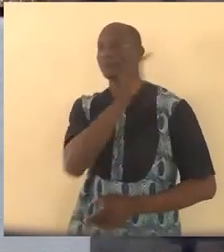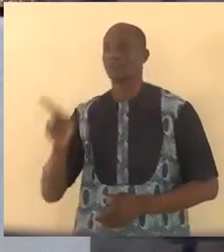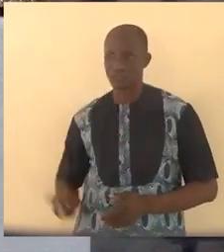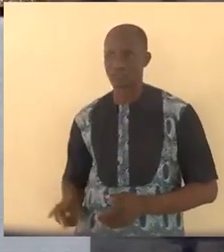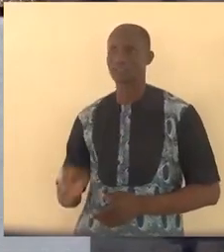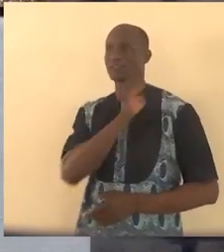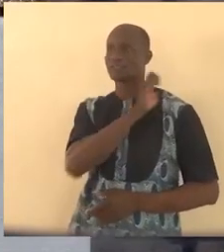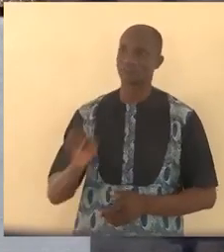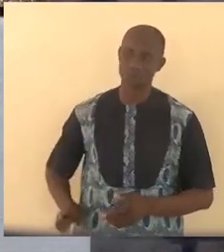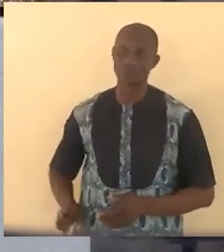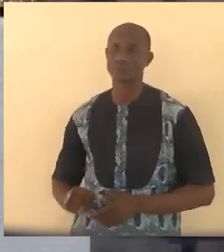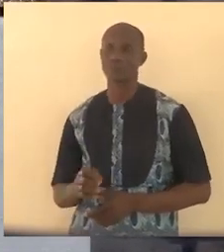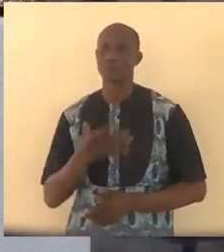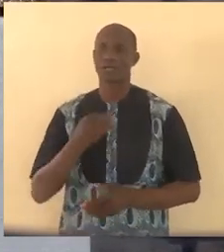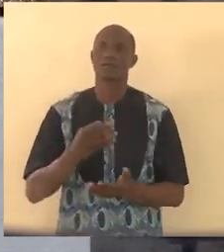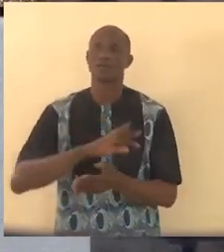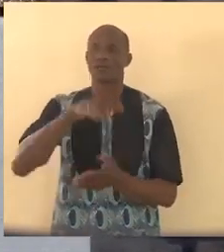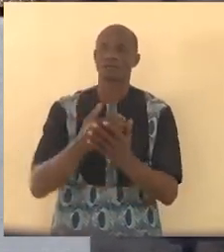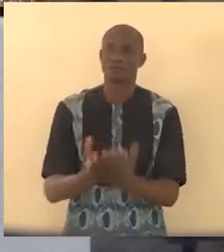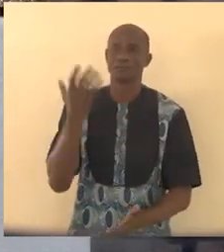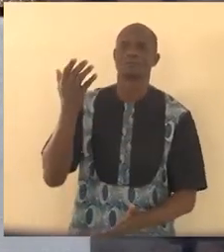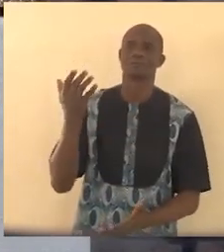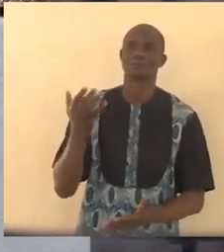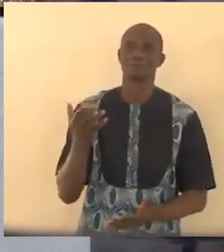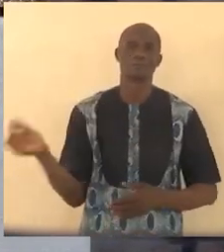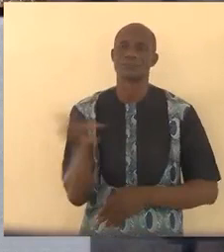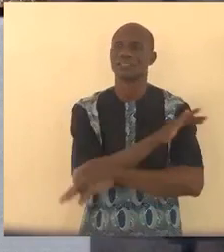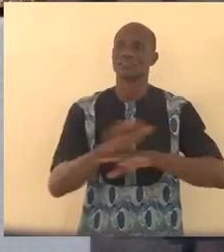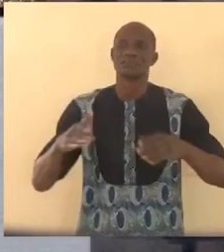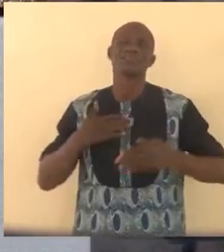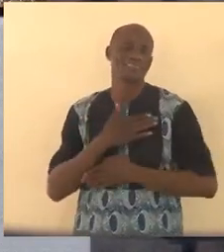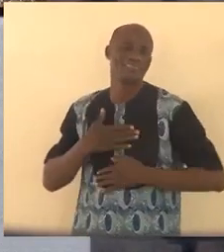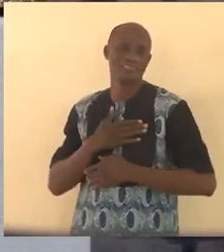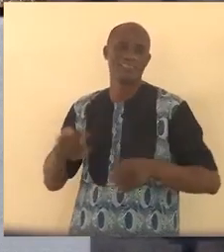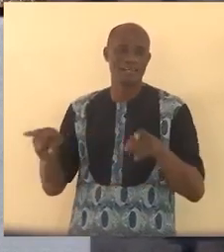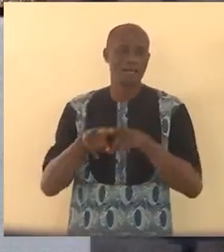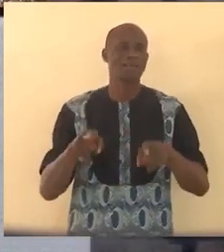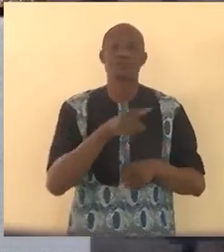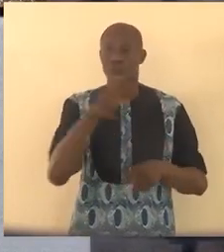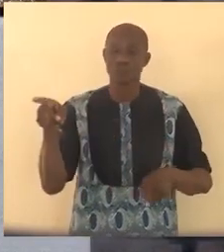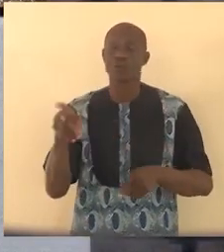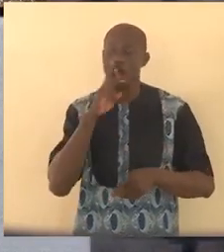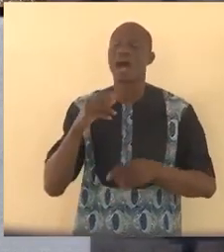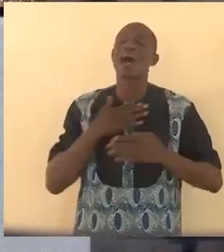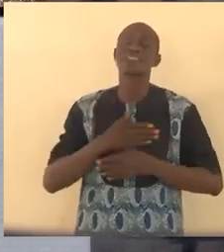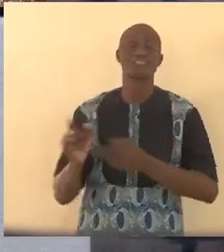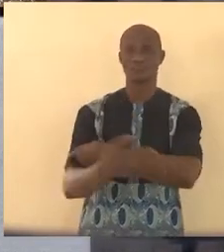King, including Solomon, and all the riches that they are talking about, they didn't enjoy as much as Chidebele is enjoying today.